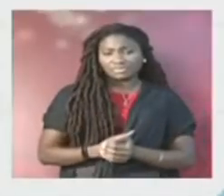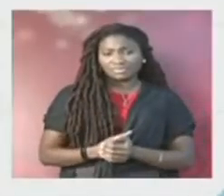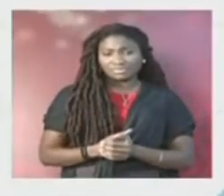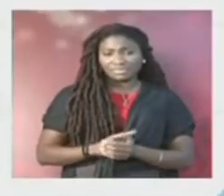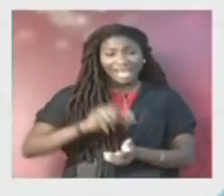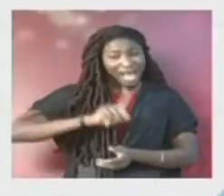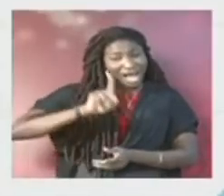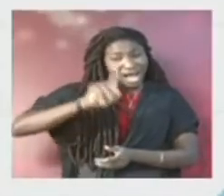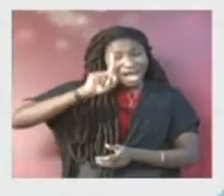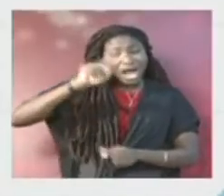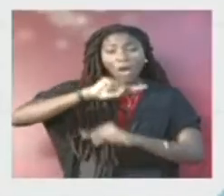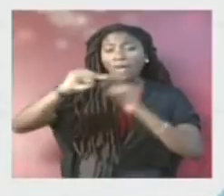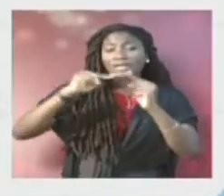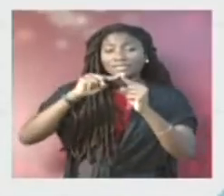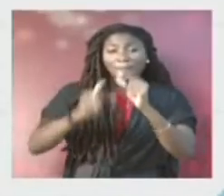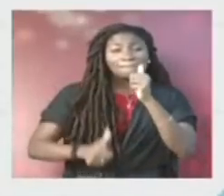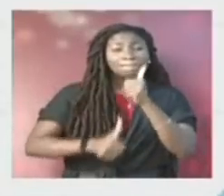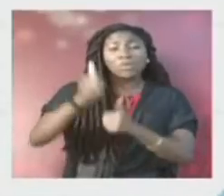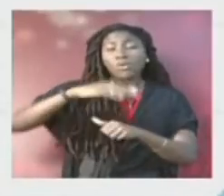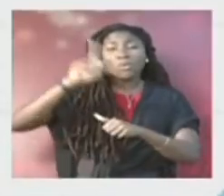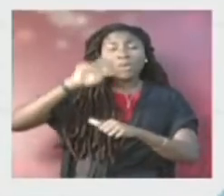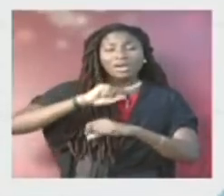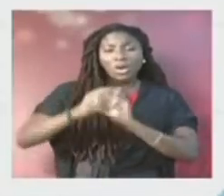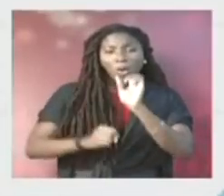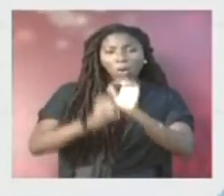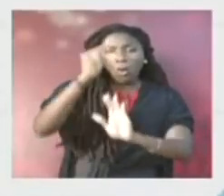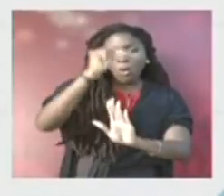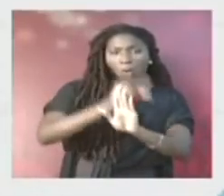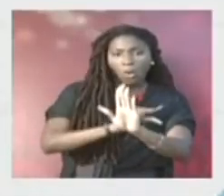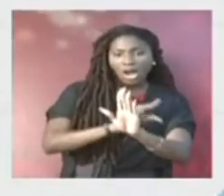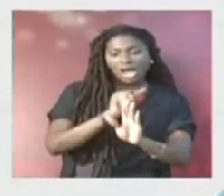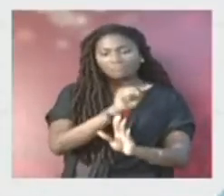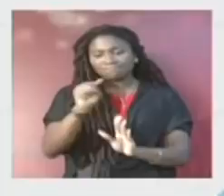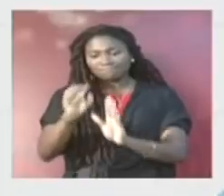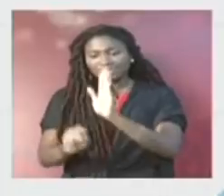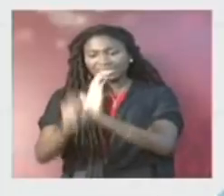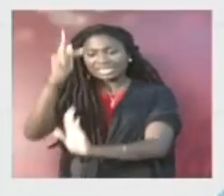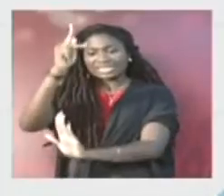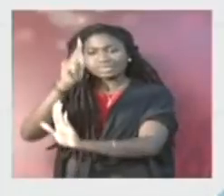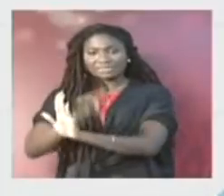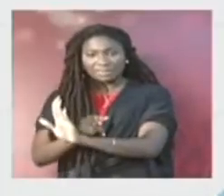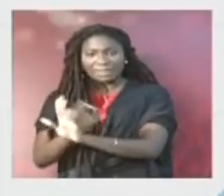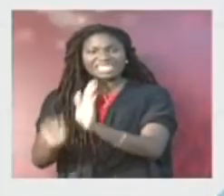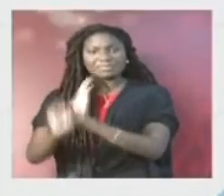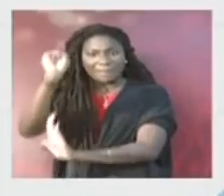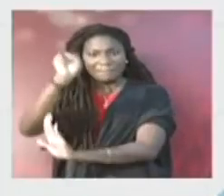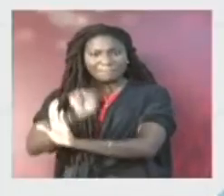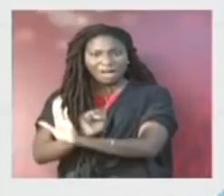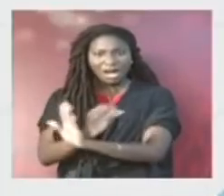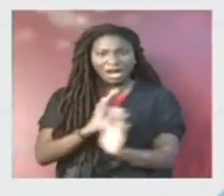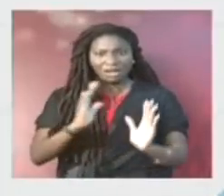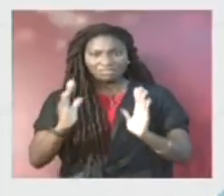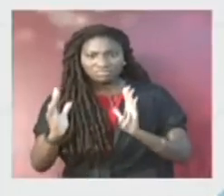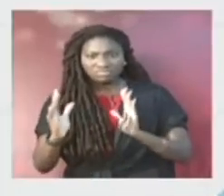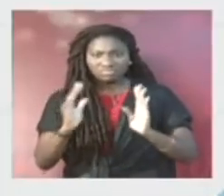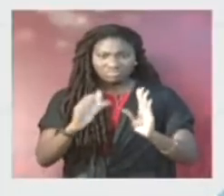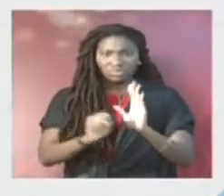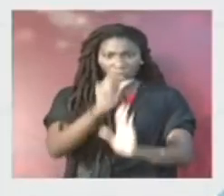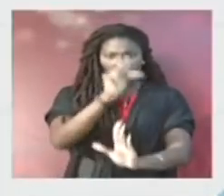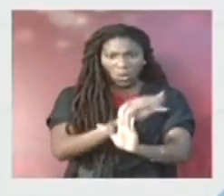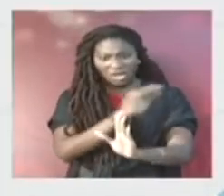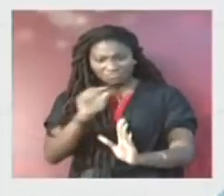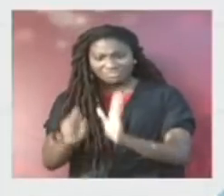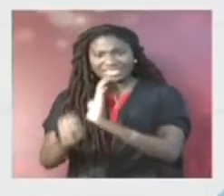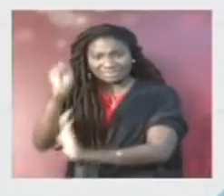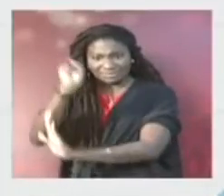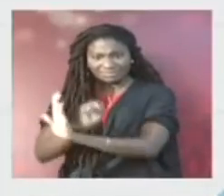the August-September period. Cases doubled every 8 days, 8 to 10 days over about a 3-week period or so. And then